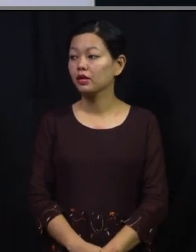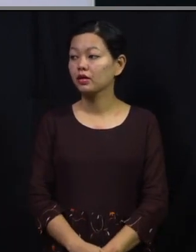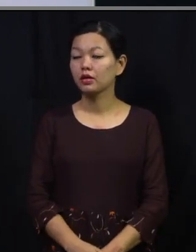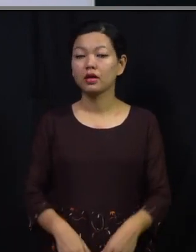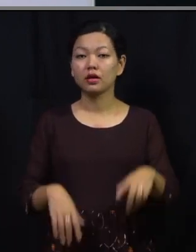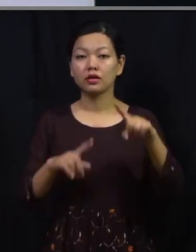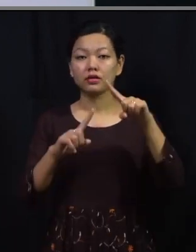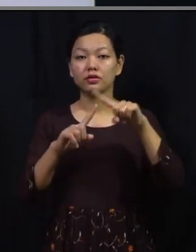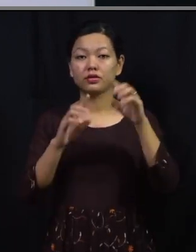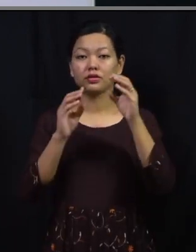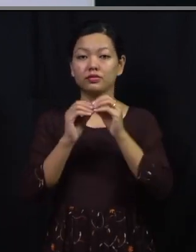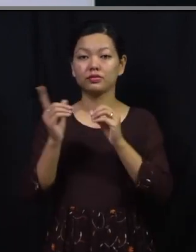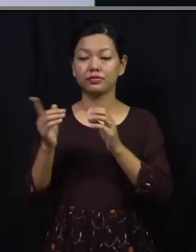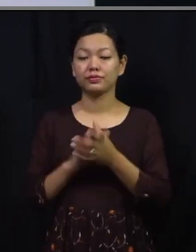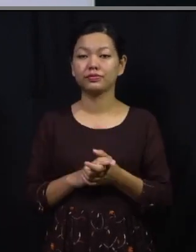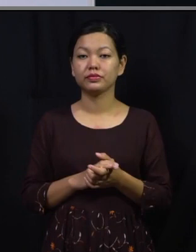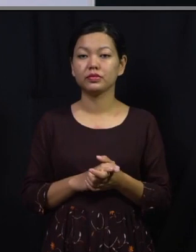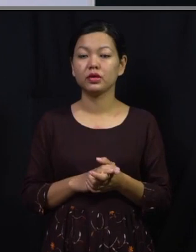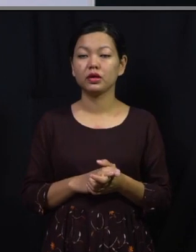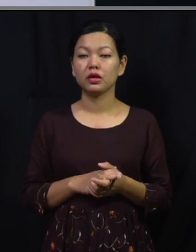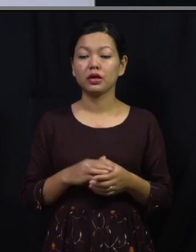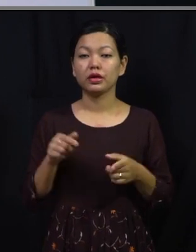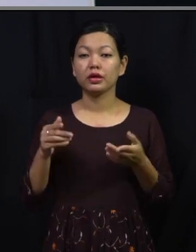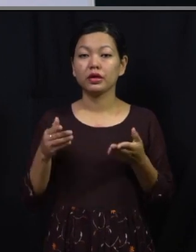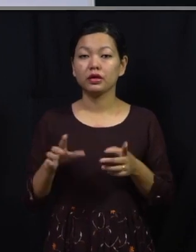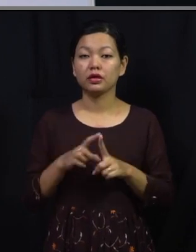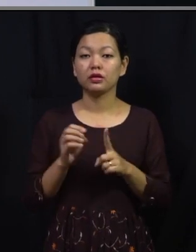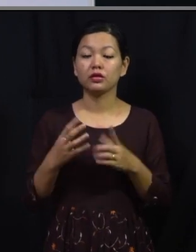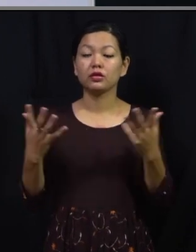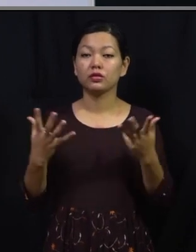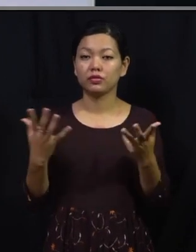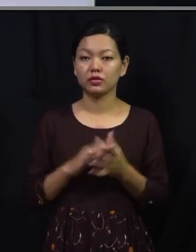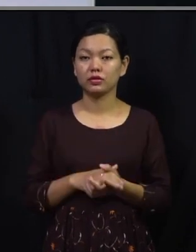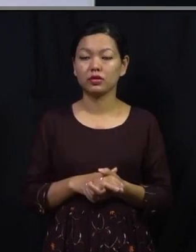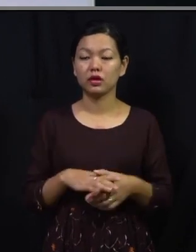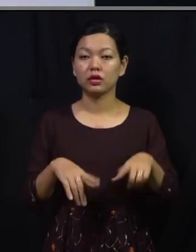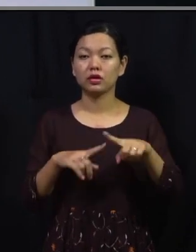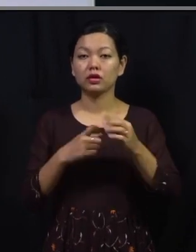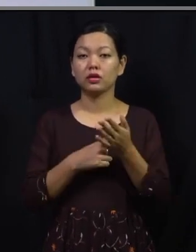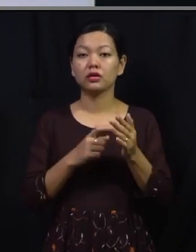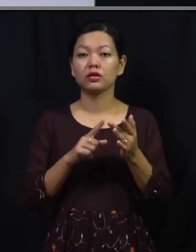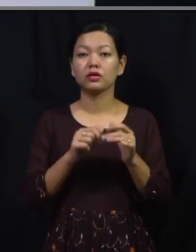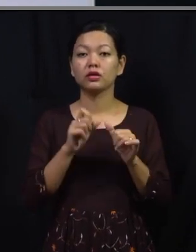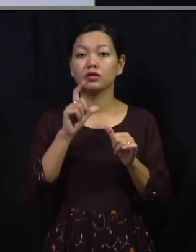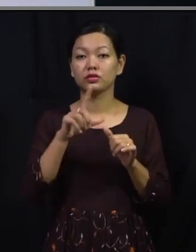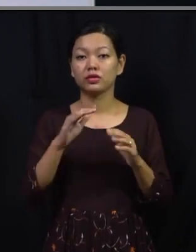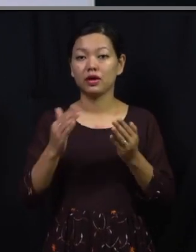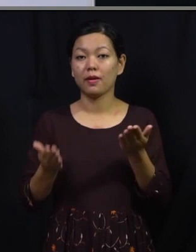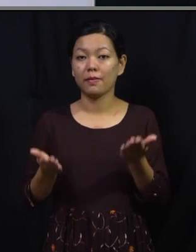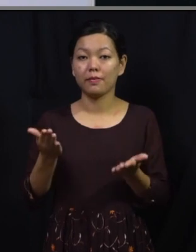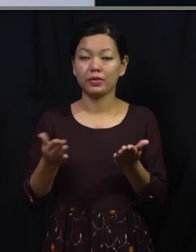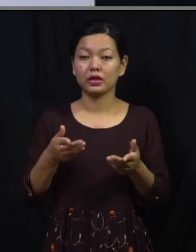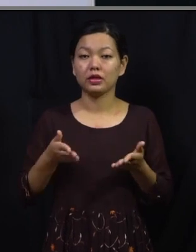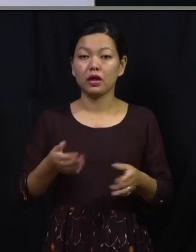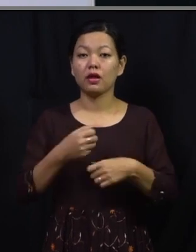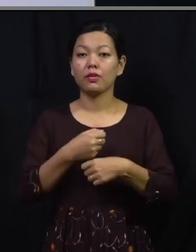Next is trial balance. So in trial balance, what we do is we make an account to see whether the total of debit is equal